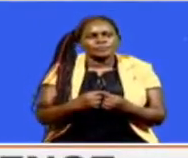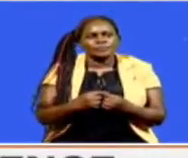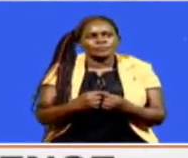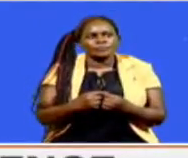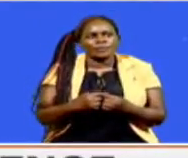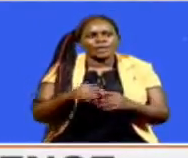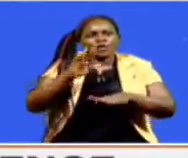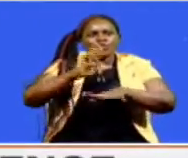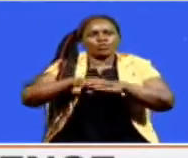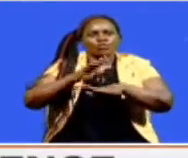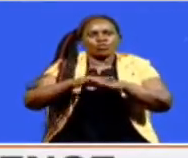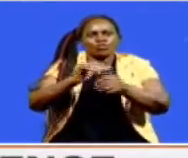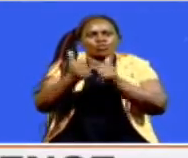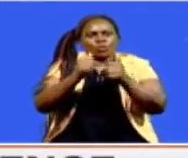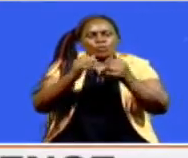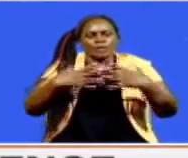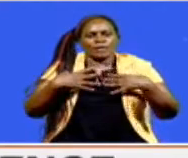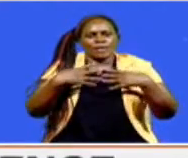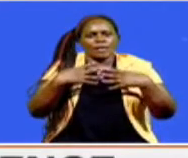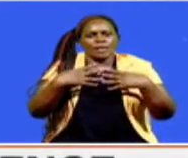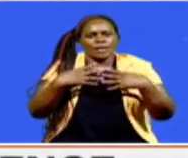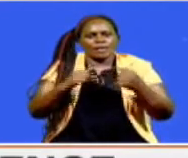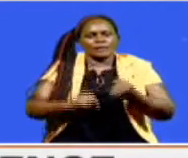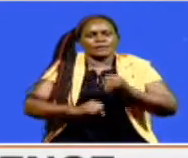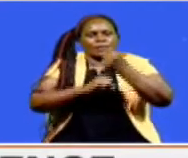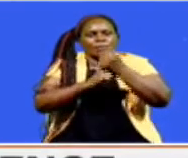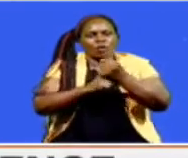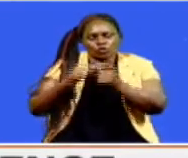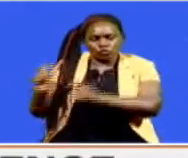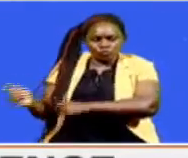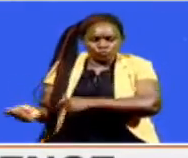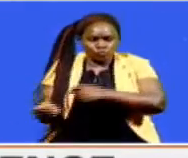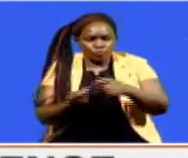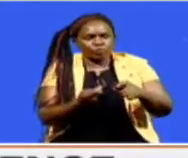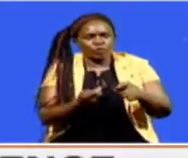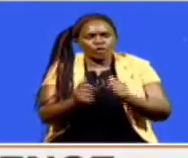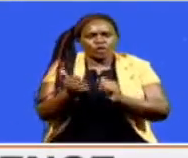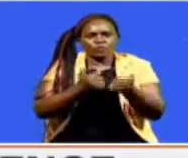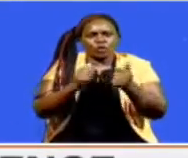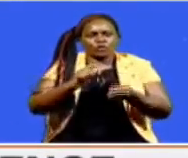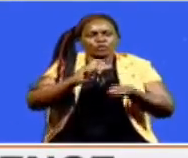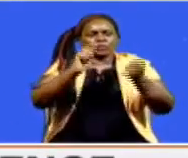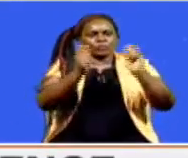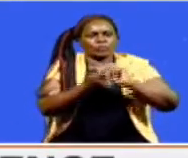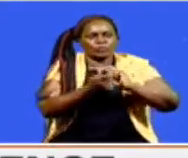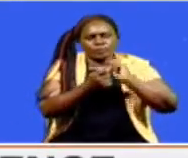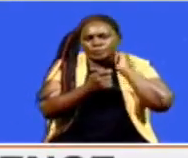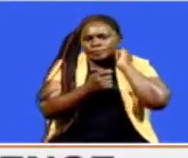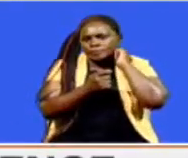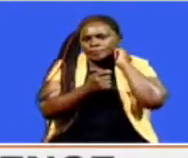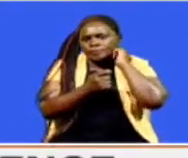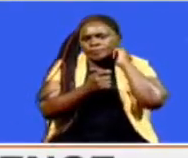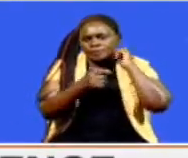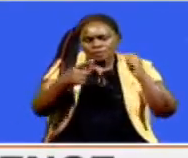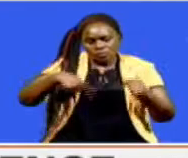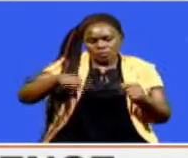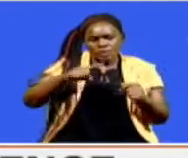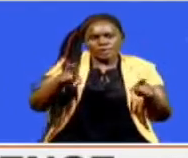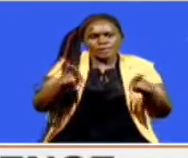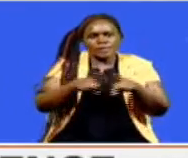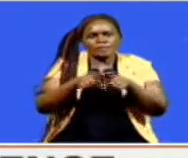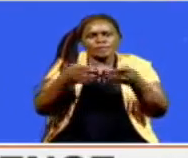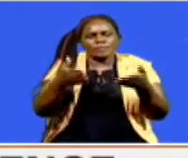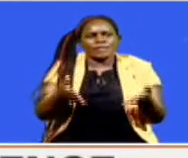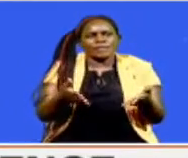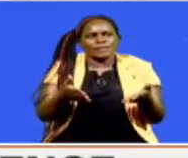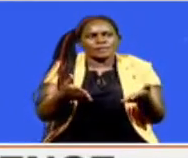see a good competition. You're here to support them in the sport of golf, because golf is about precision. And for us also as Jamii